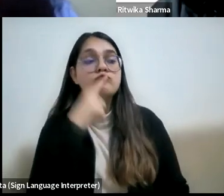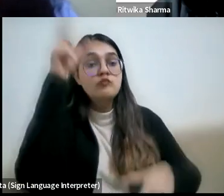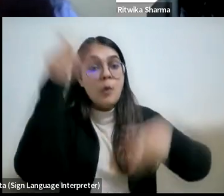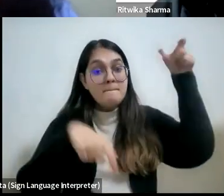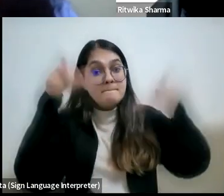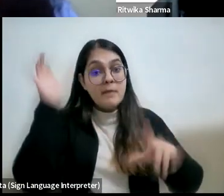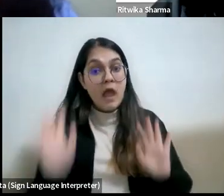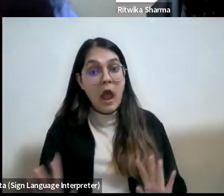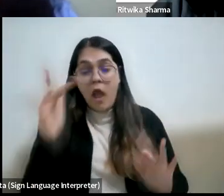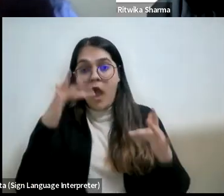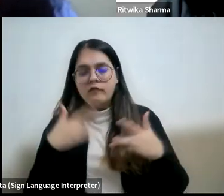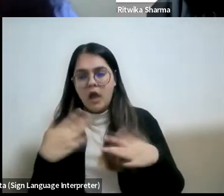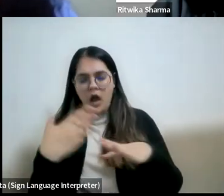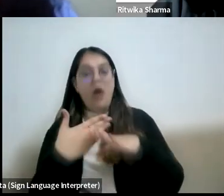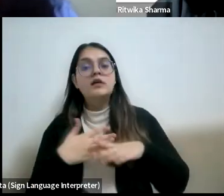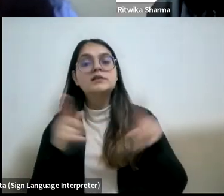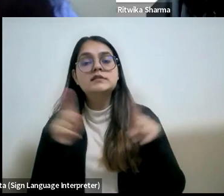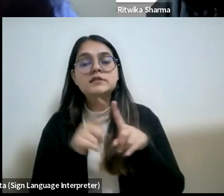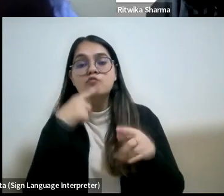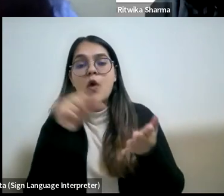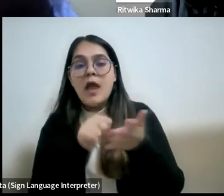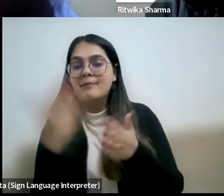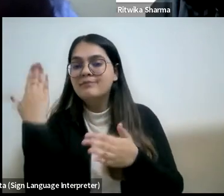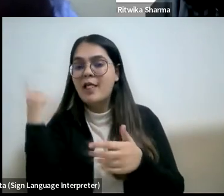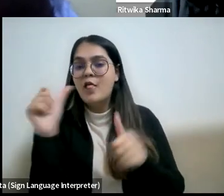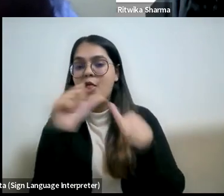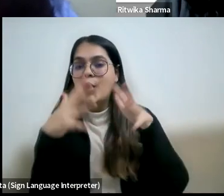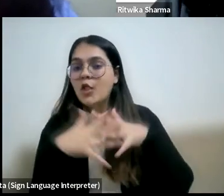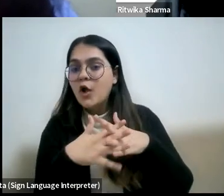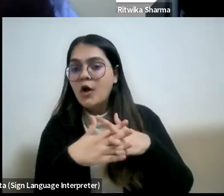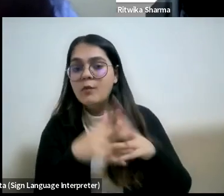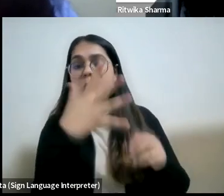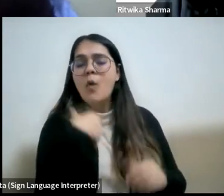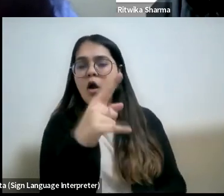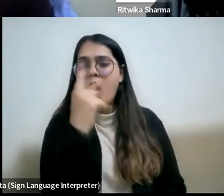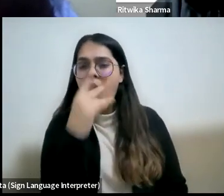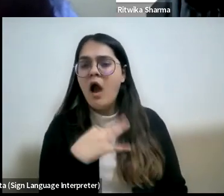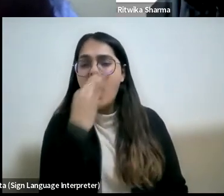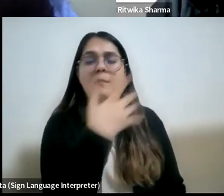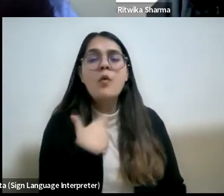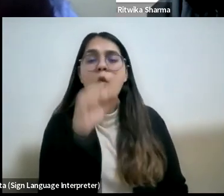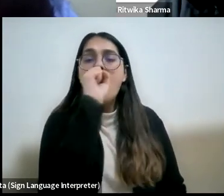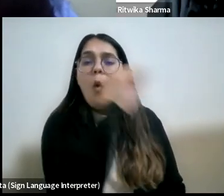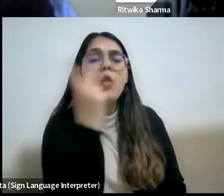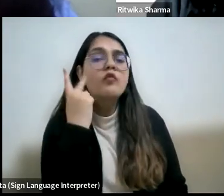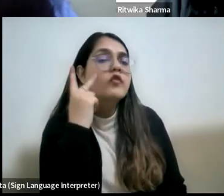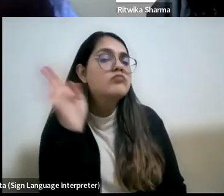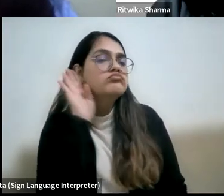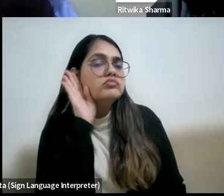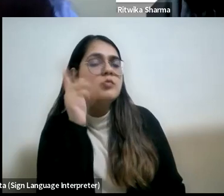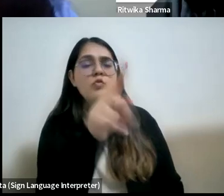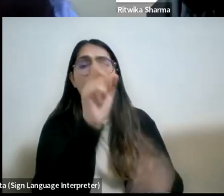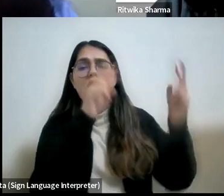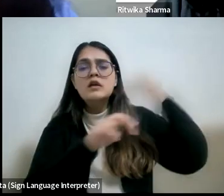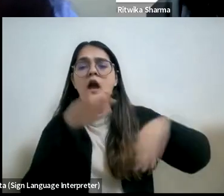get tangibly affected by the implementation of this law. Afreen, I would like to hear from you what your research is